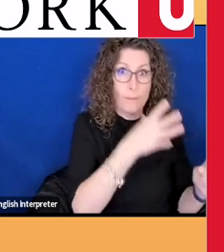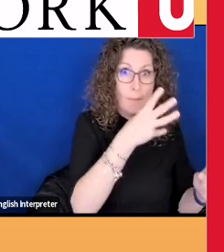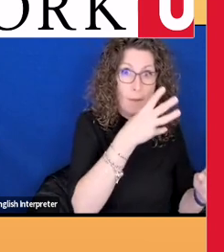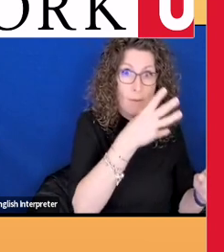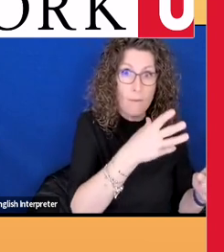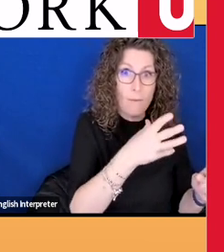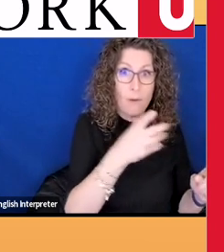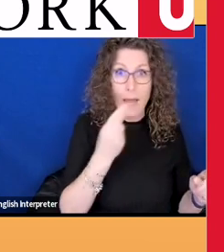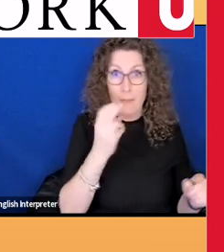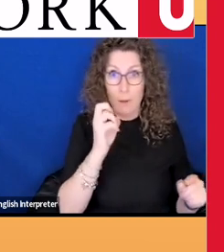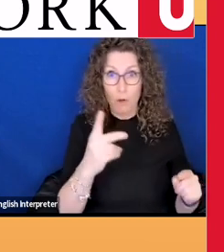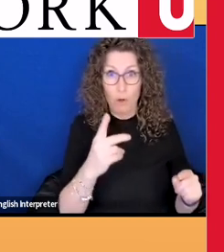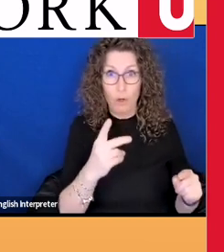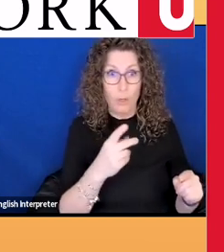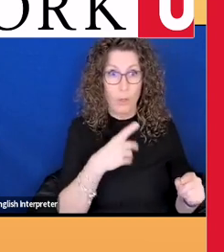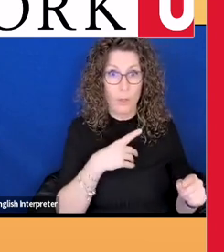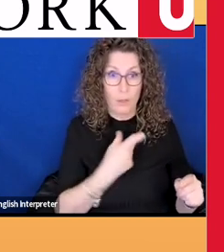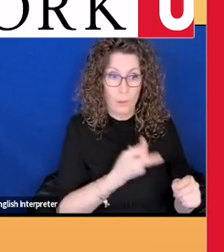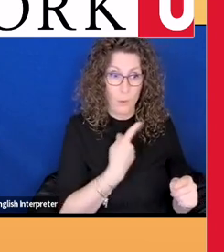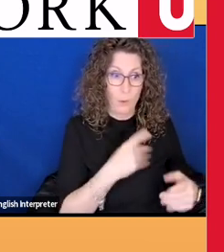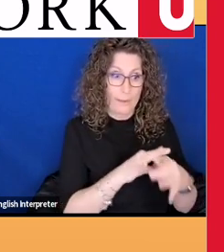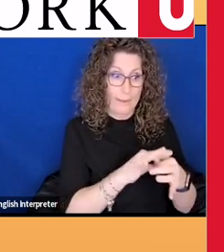hooks between my mother and me.